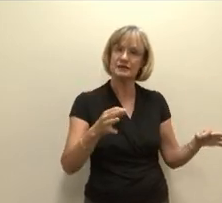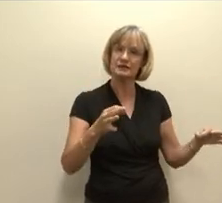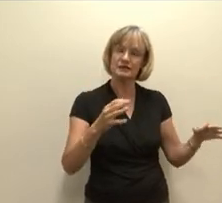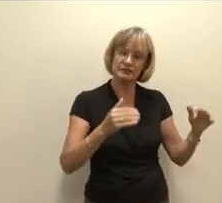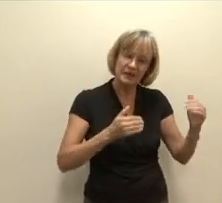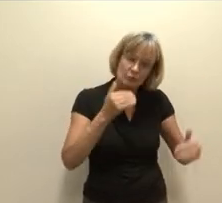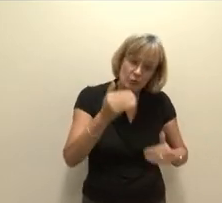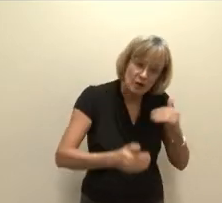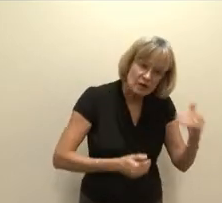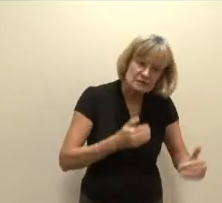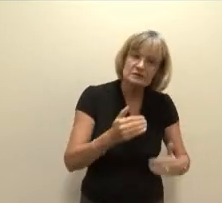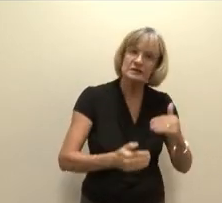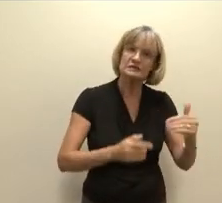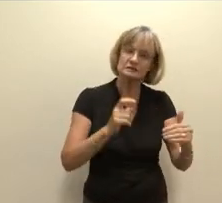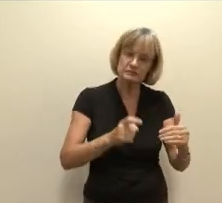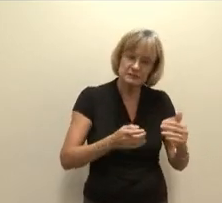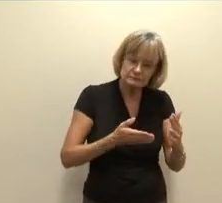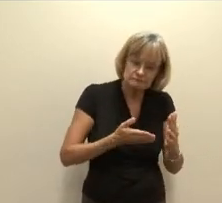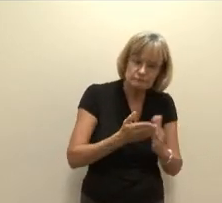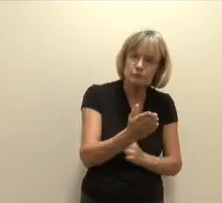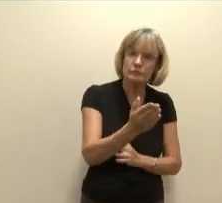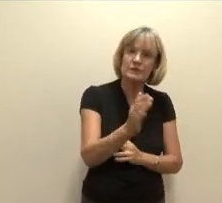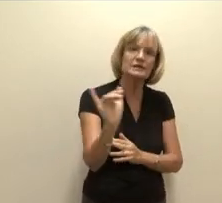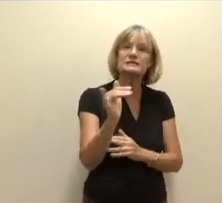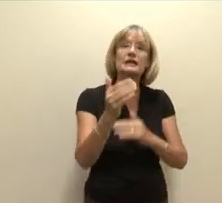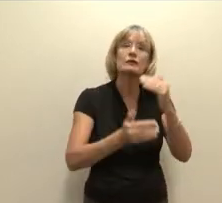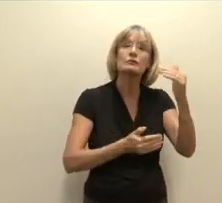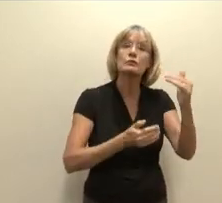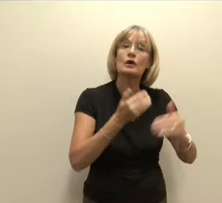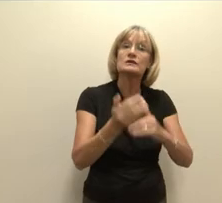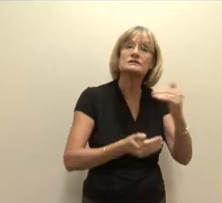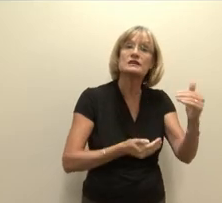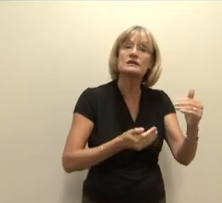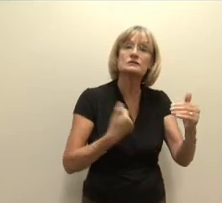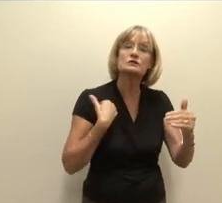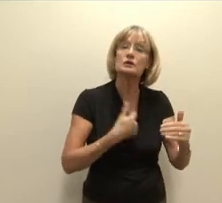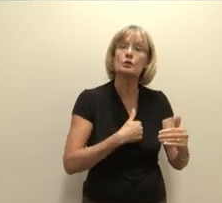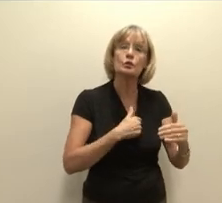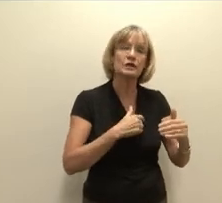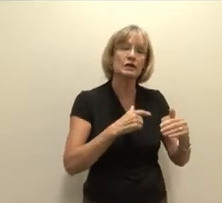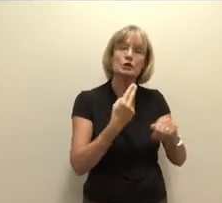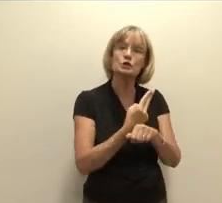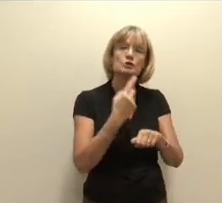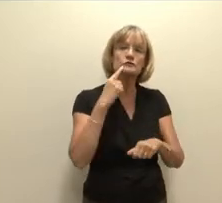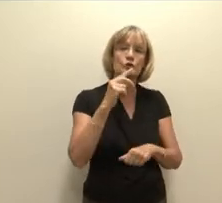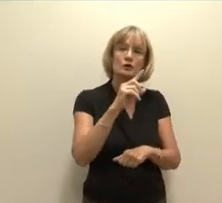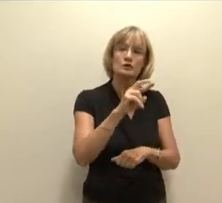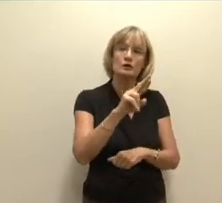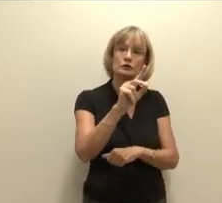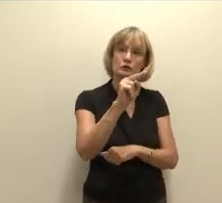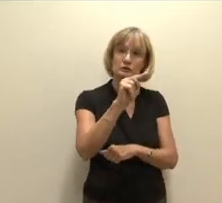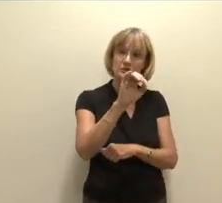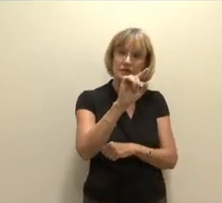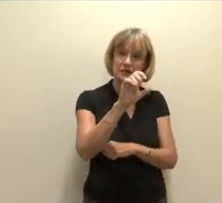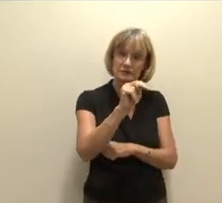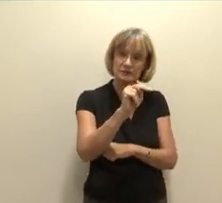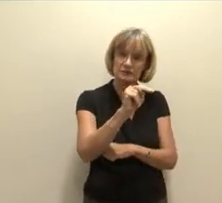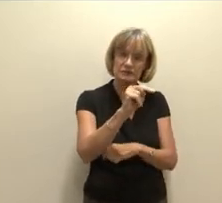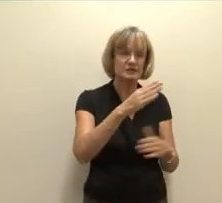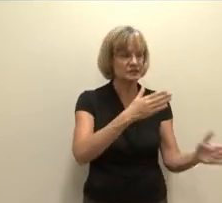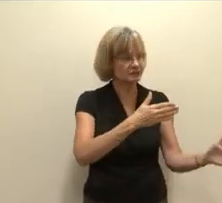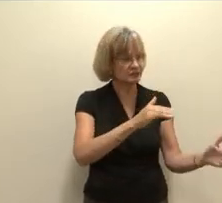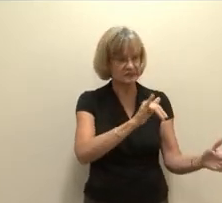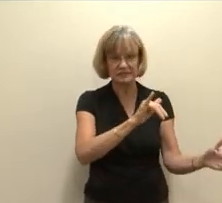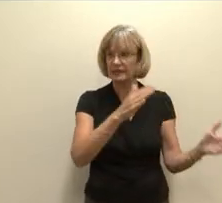the same process we followed for Dr. Nelson, the same process we followed for Dr.